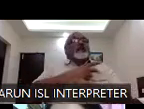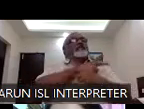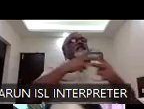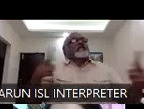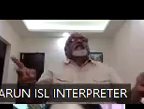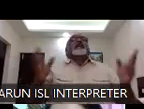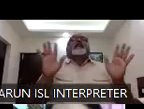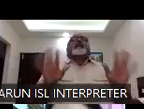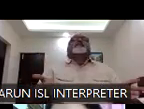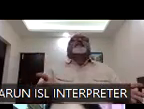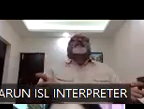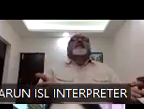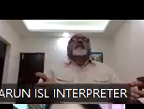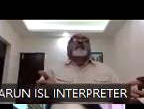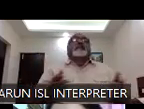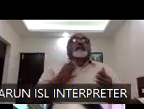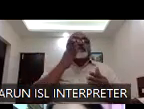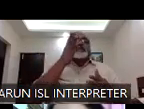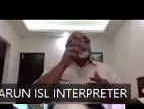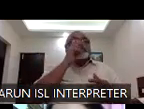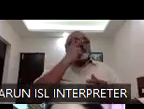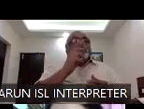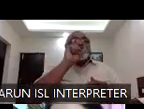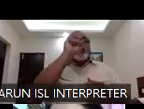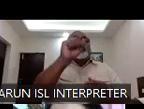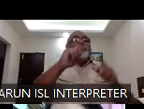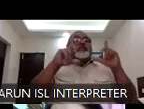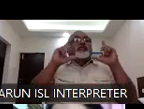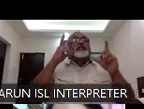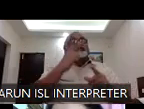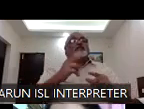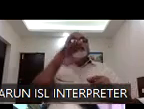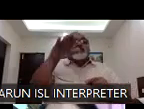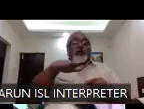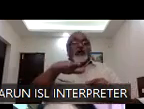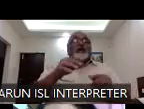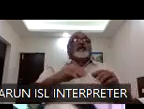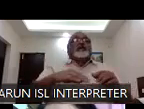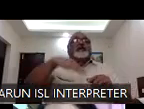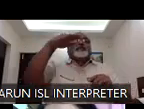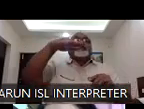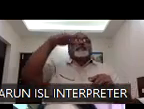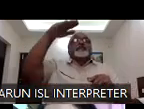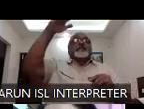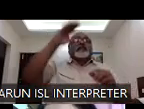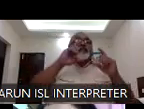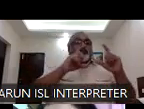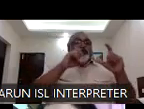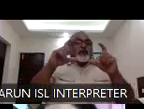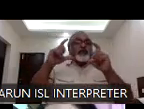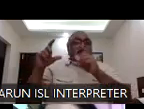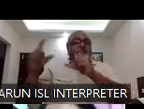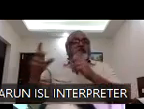imagine yourself, if you see your photograph, how you were as a child and how you become as an adult, the two photographs are